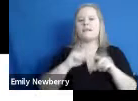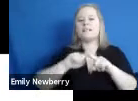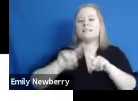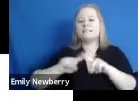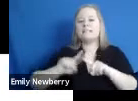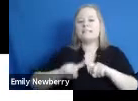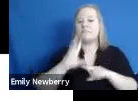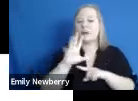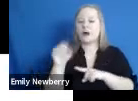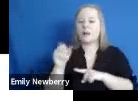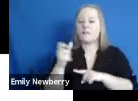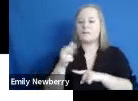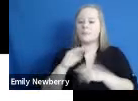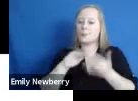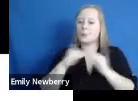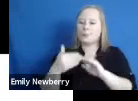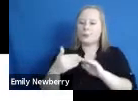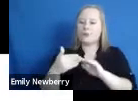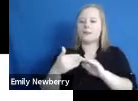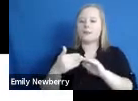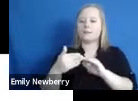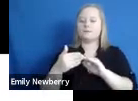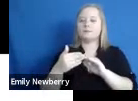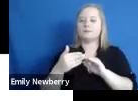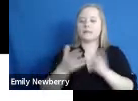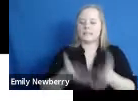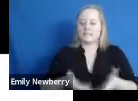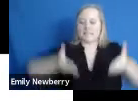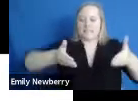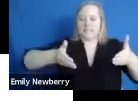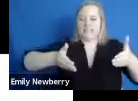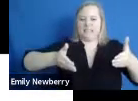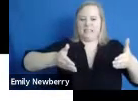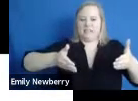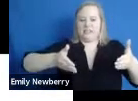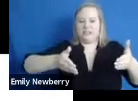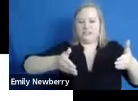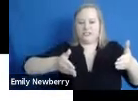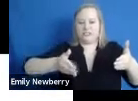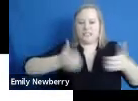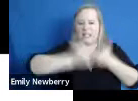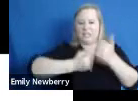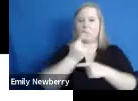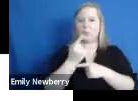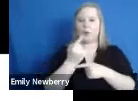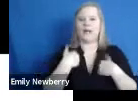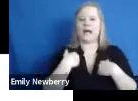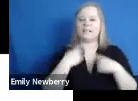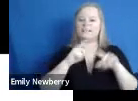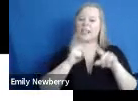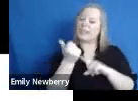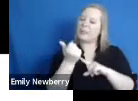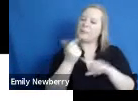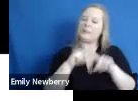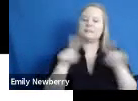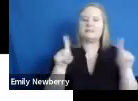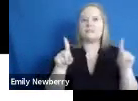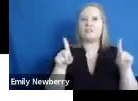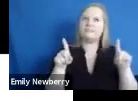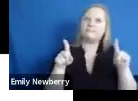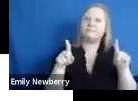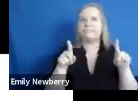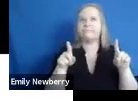companies or community ditches, and each one of them has a little bit different